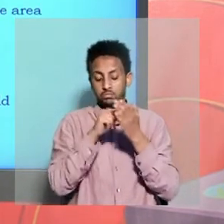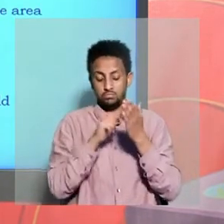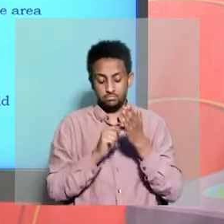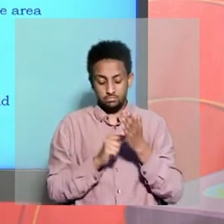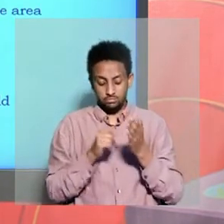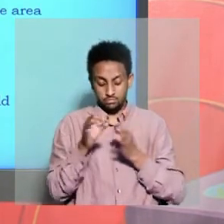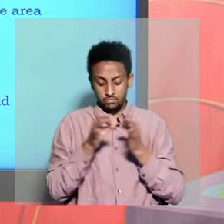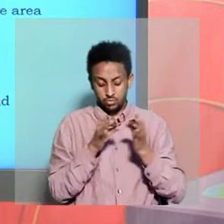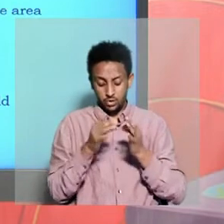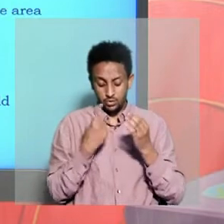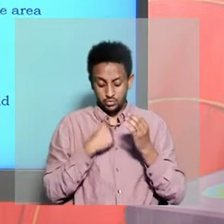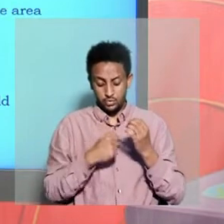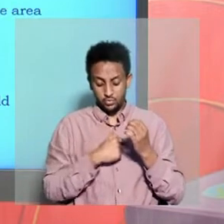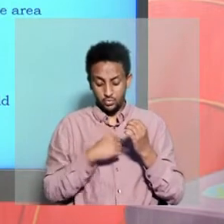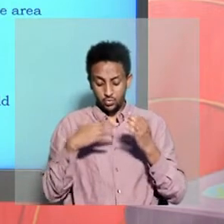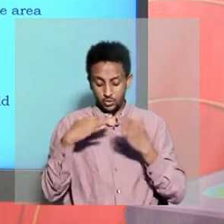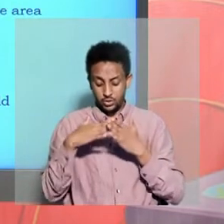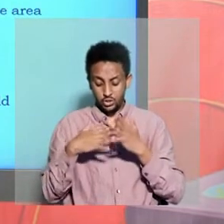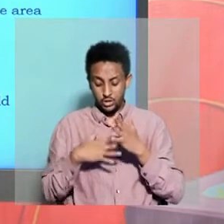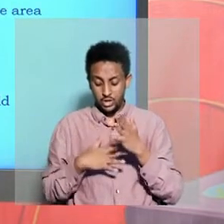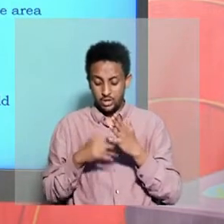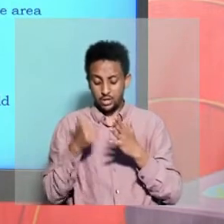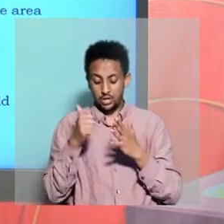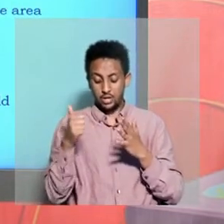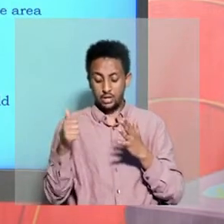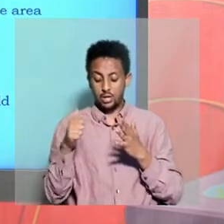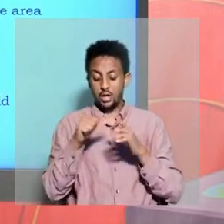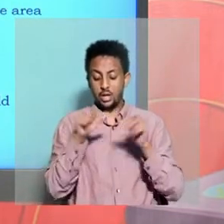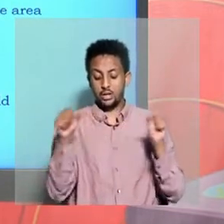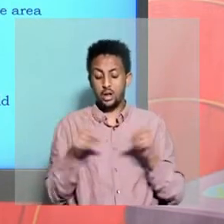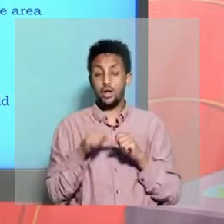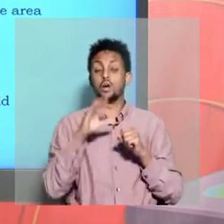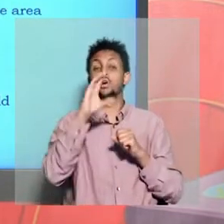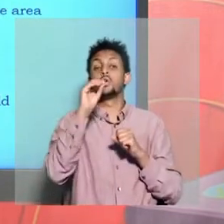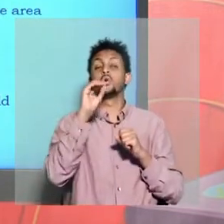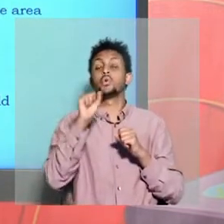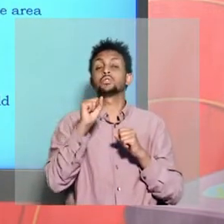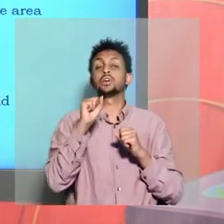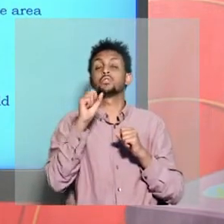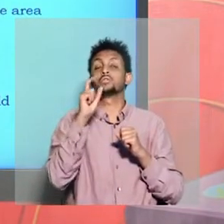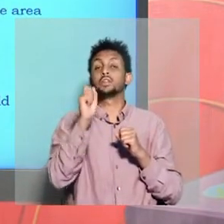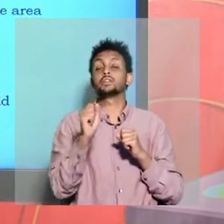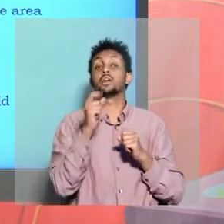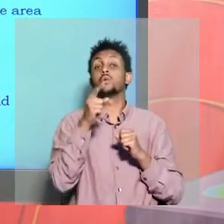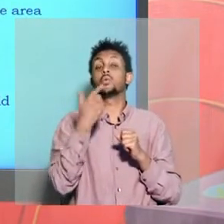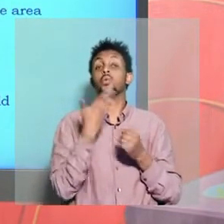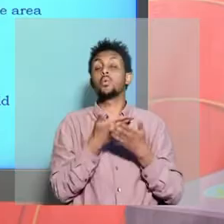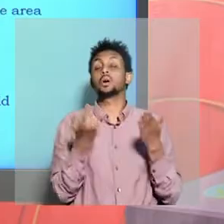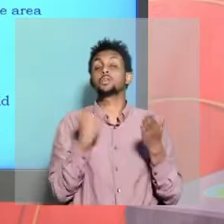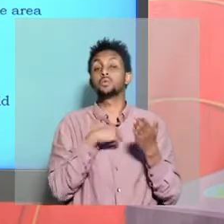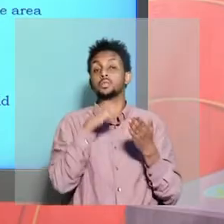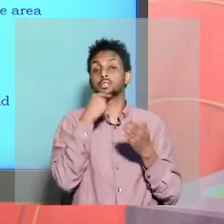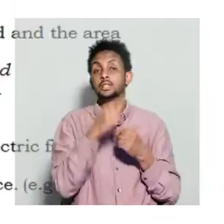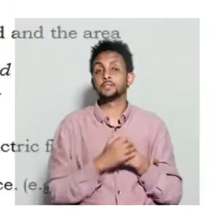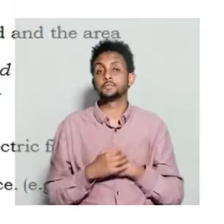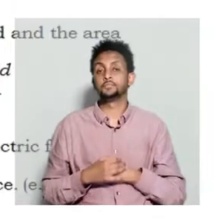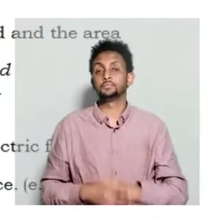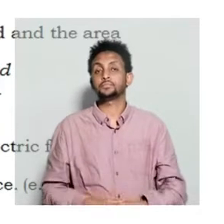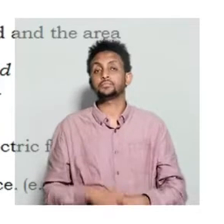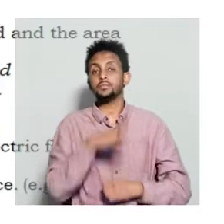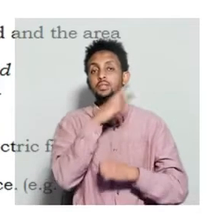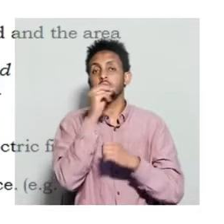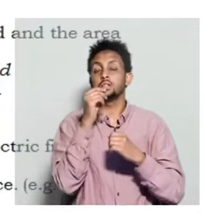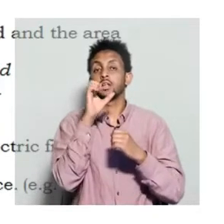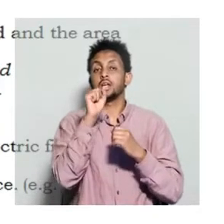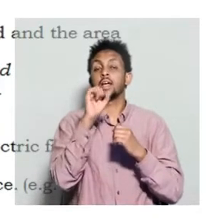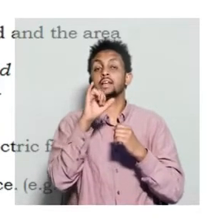field and the cross-sectional area. EA cosine of theta, this is what it says. And